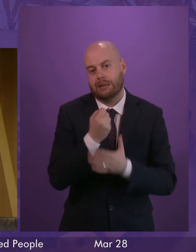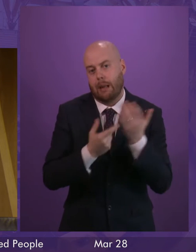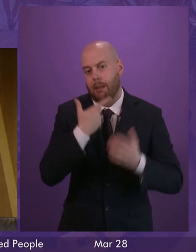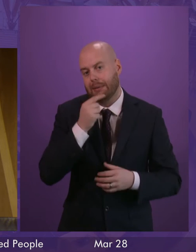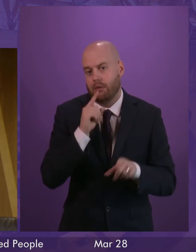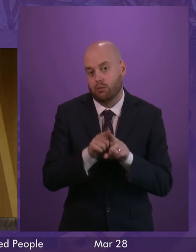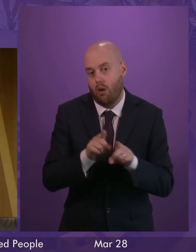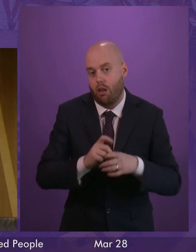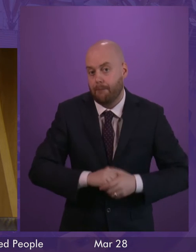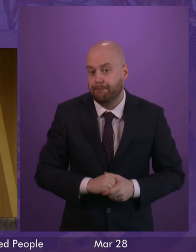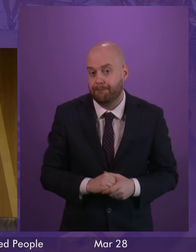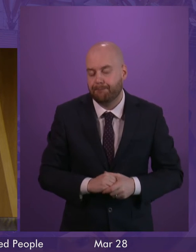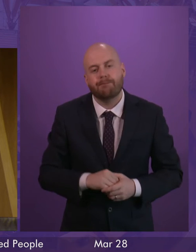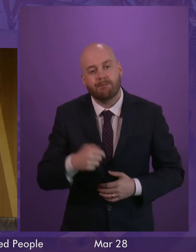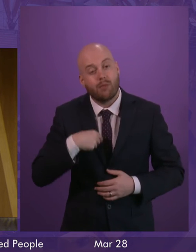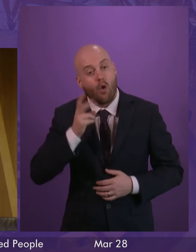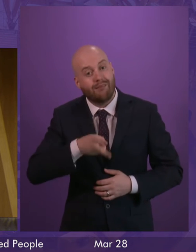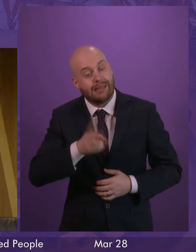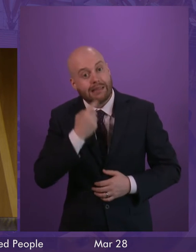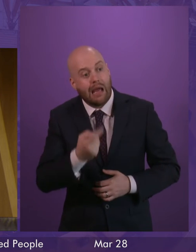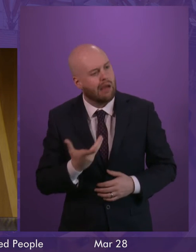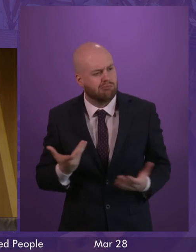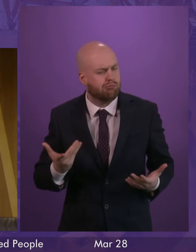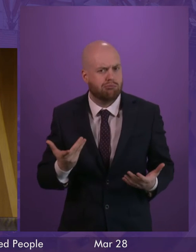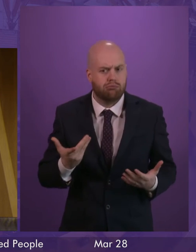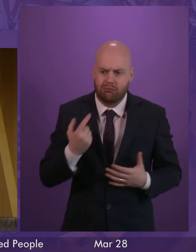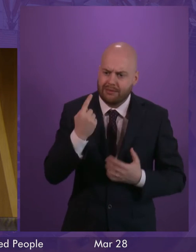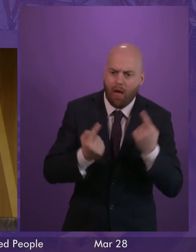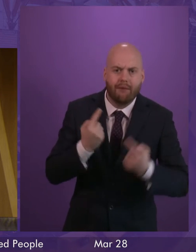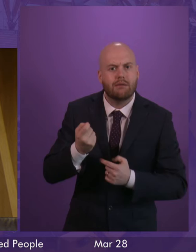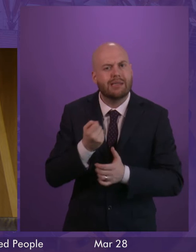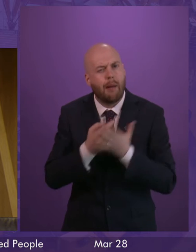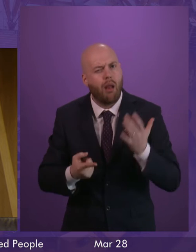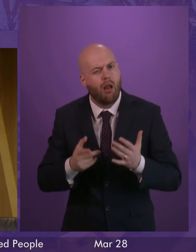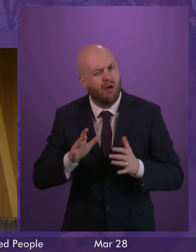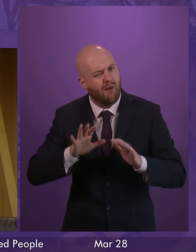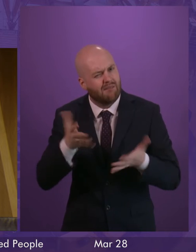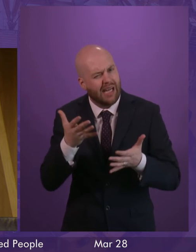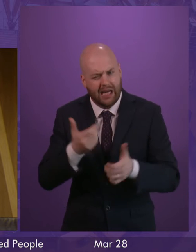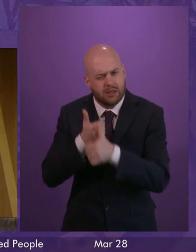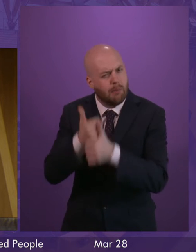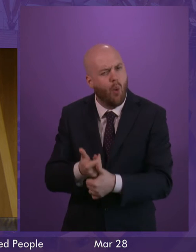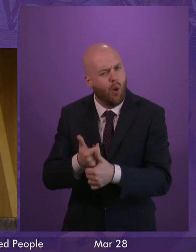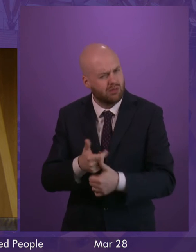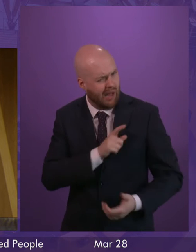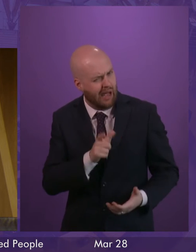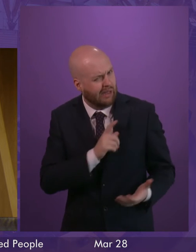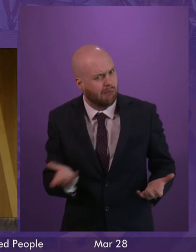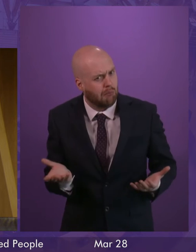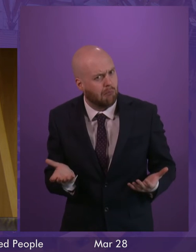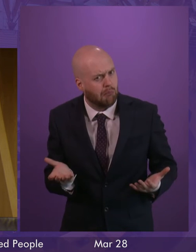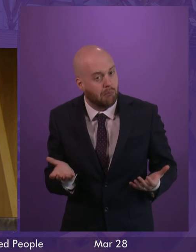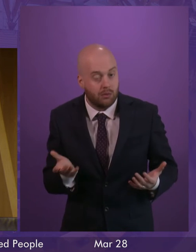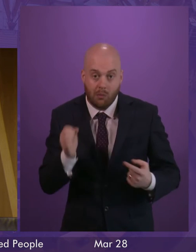why should someone with a disability not get the support they need to access to work in particular? Because it's important we push these boundaries.